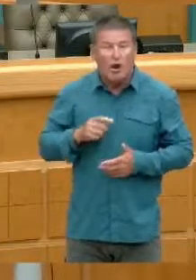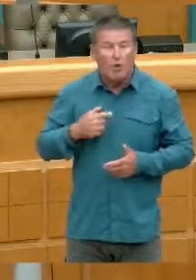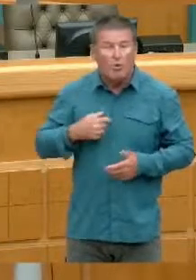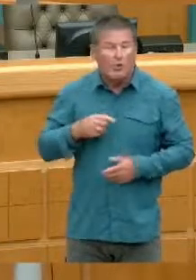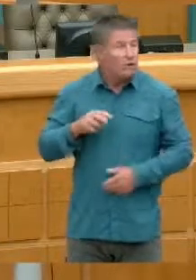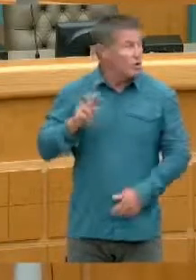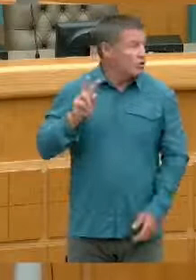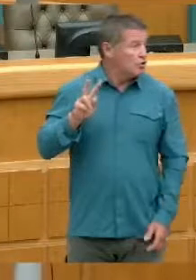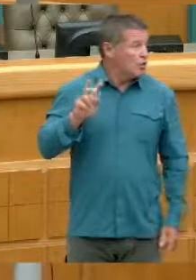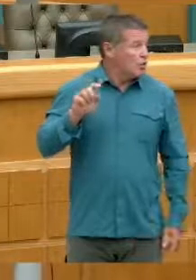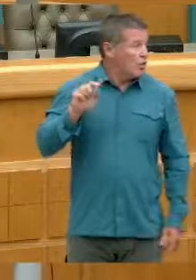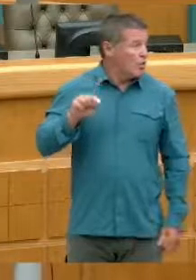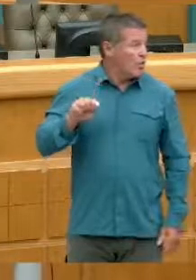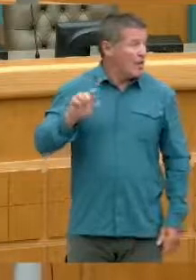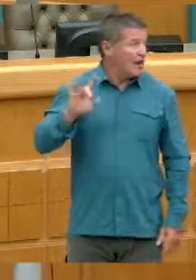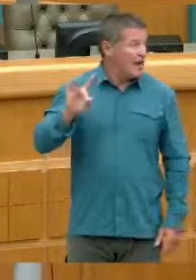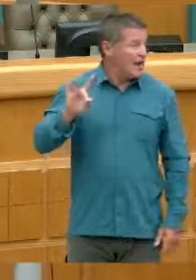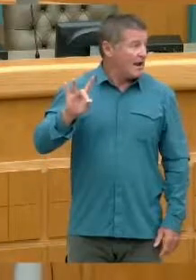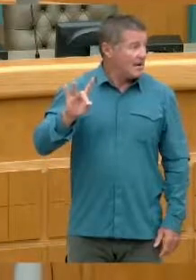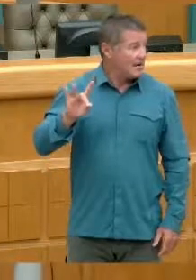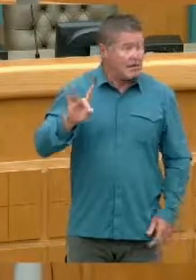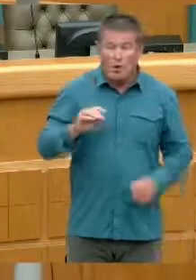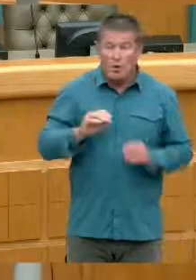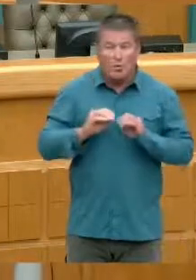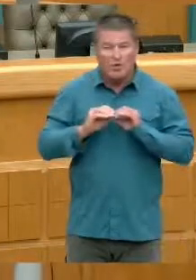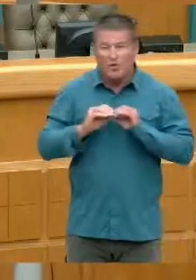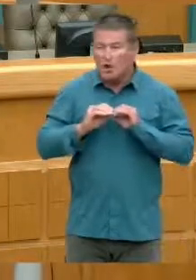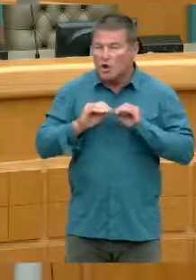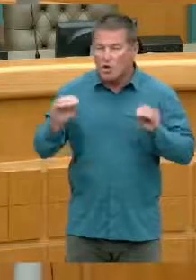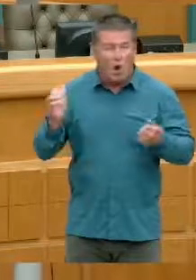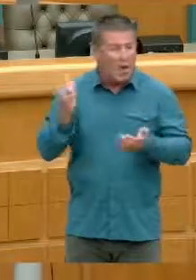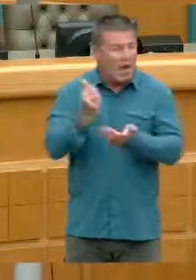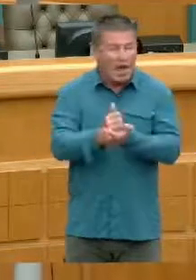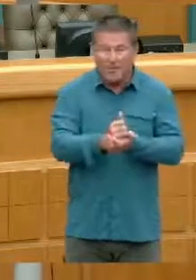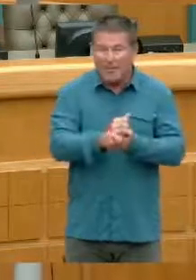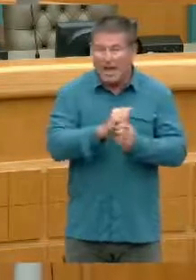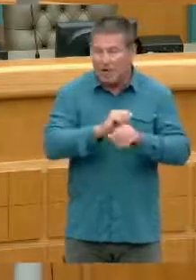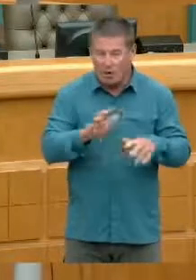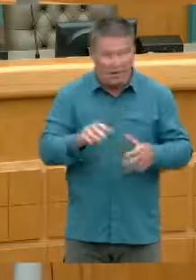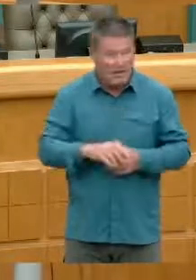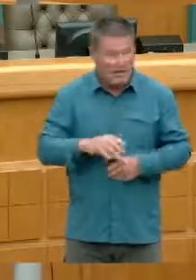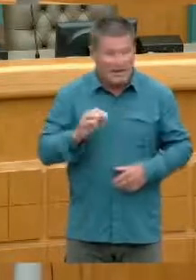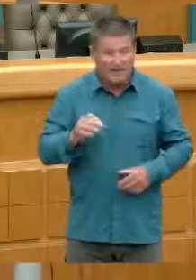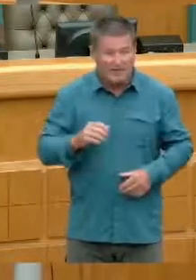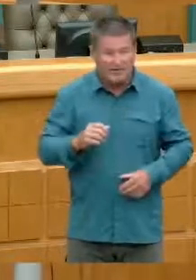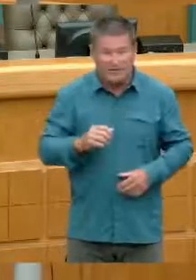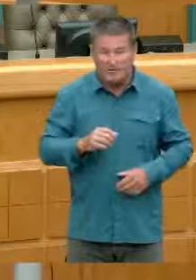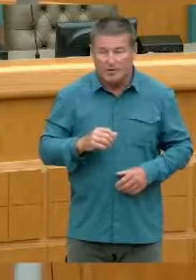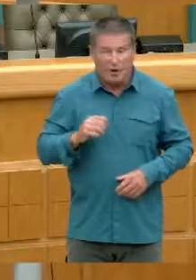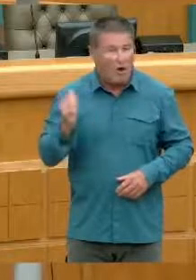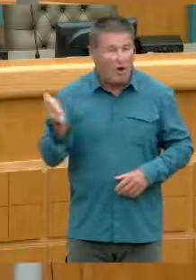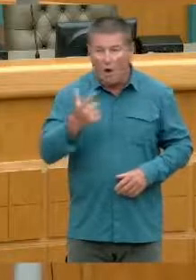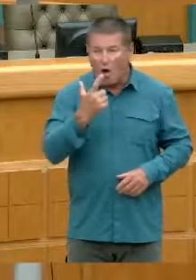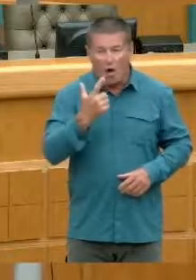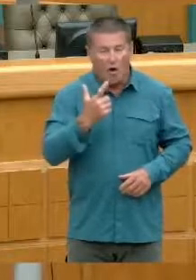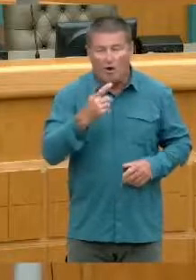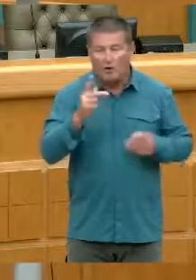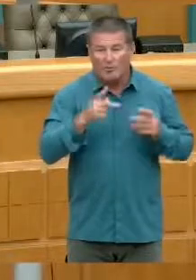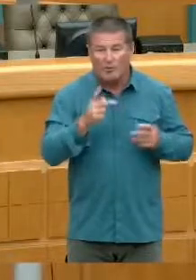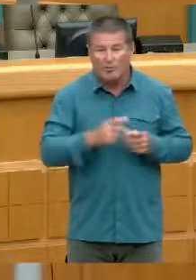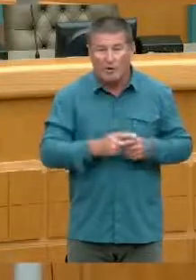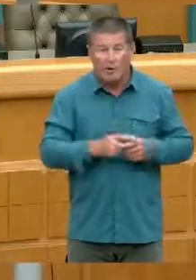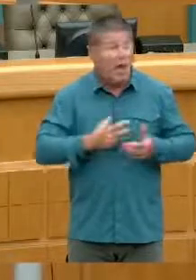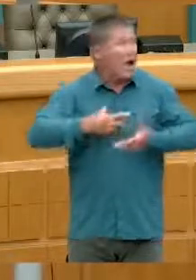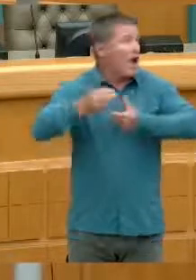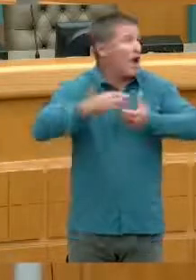rate of COVID-19 is without any interventions in place. If all those cell phone metrics are up at 100 or even